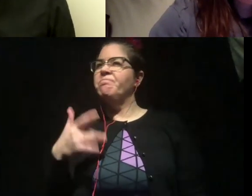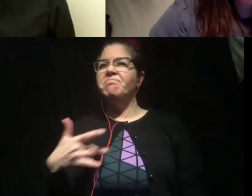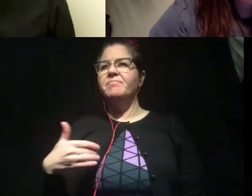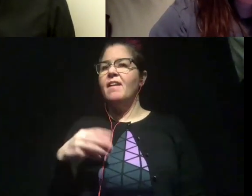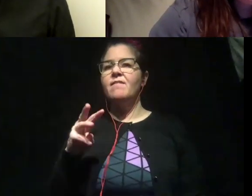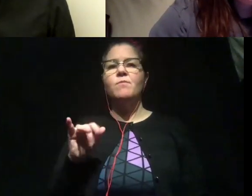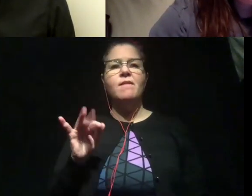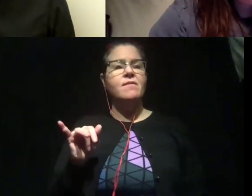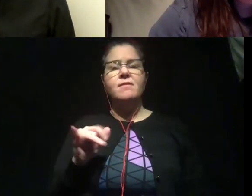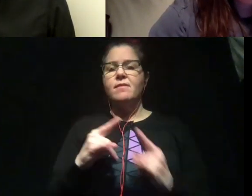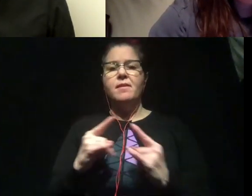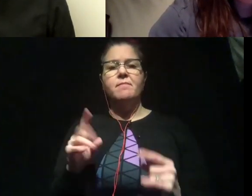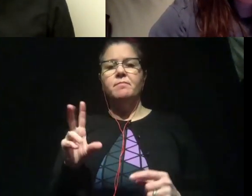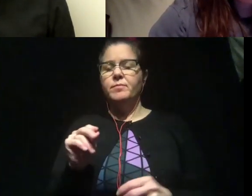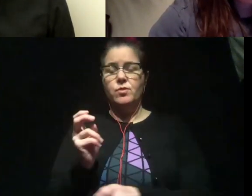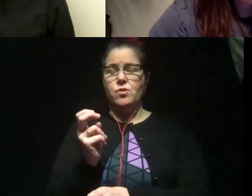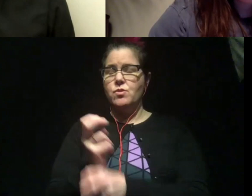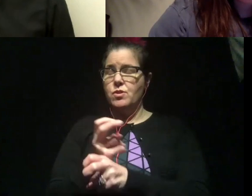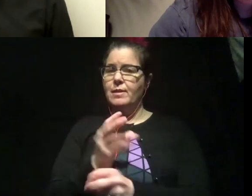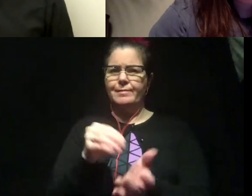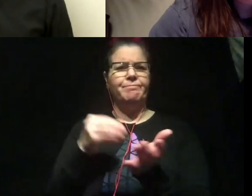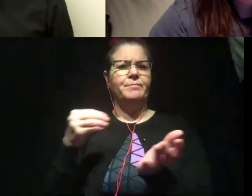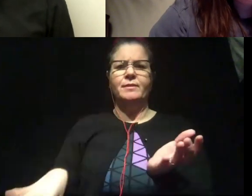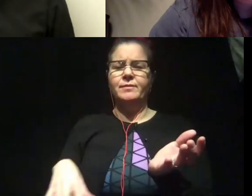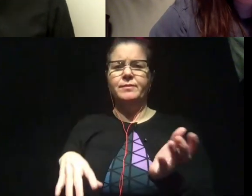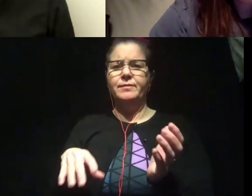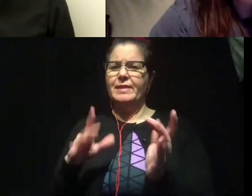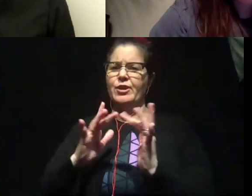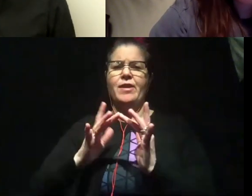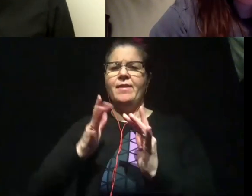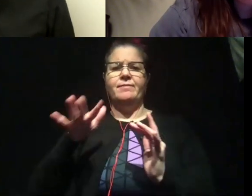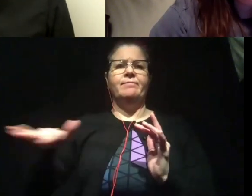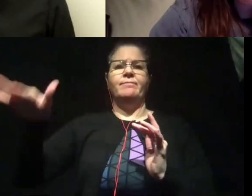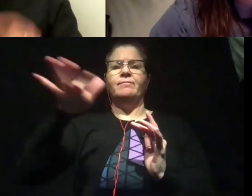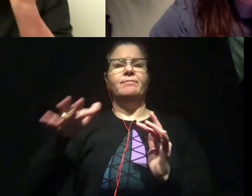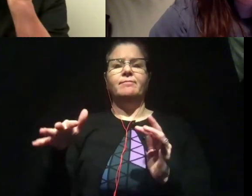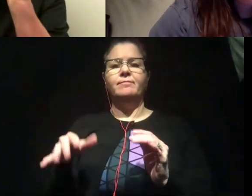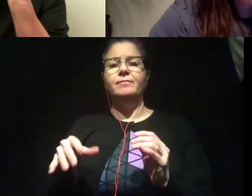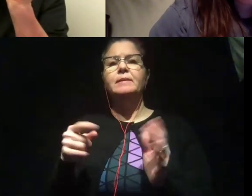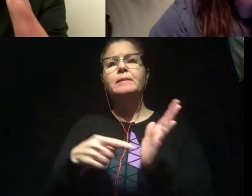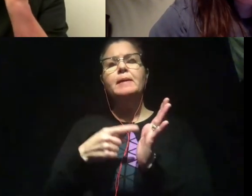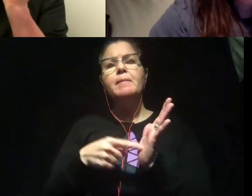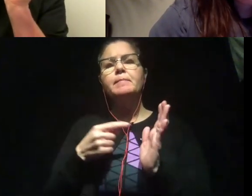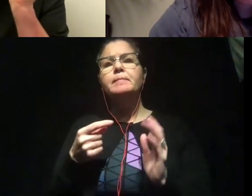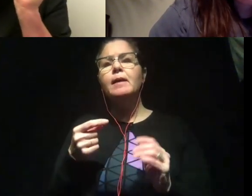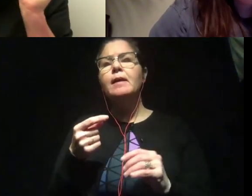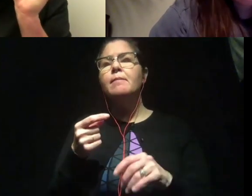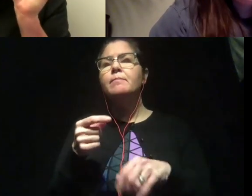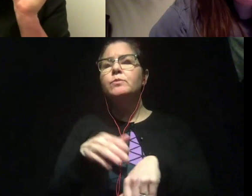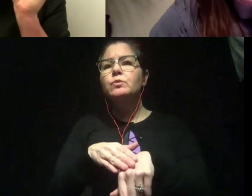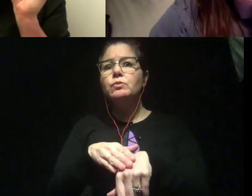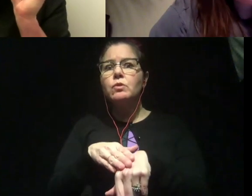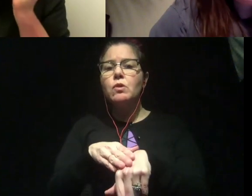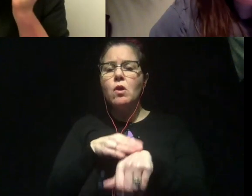camp. It's hard. It's very expensive to get internet out there. Sometimes we'll have very, very slow internet through